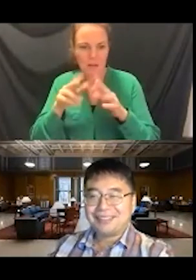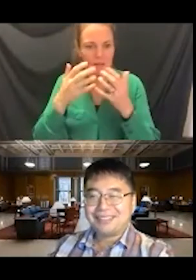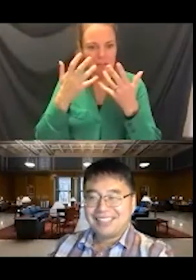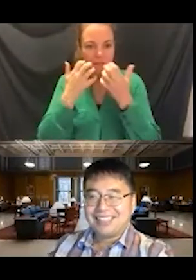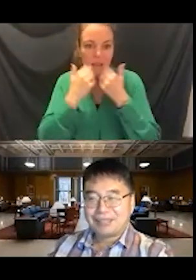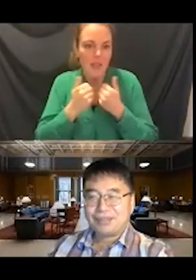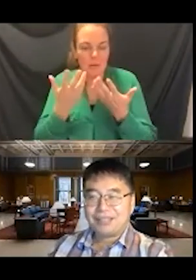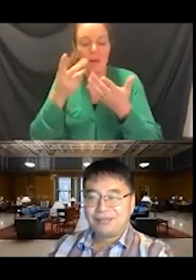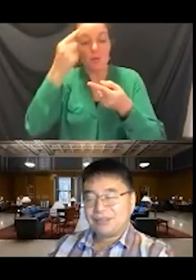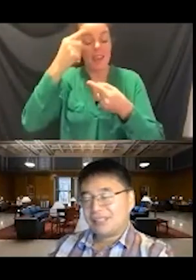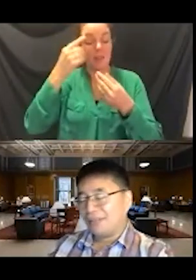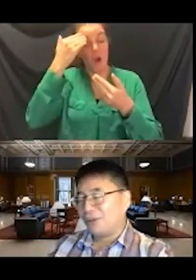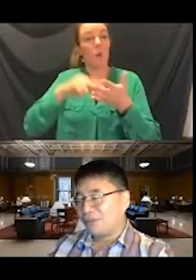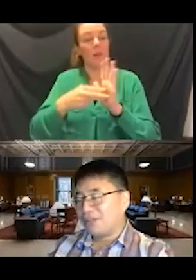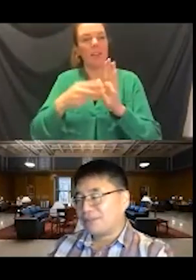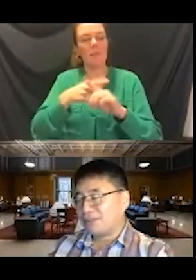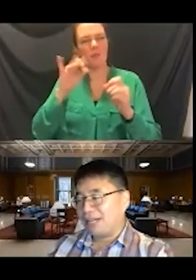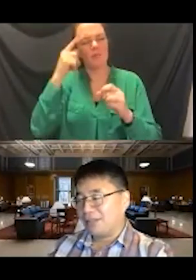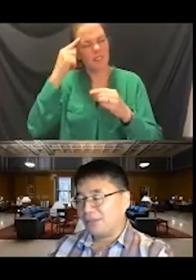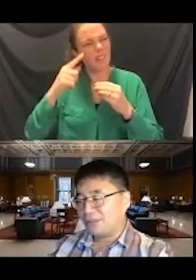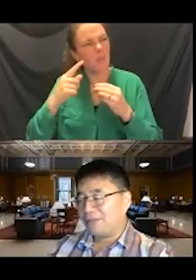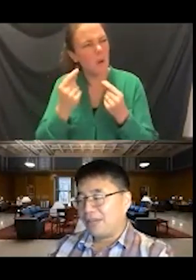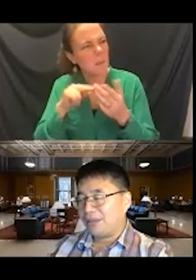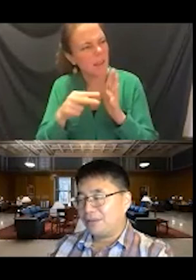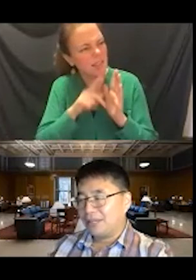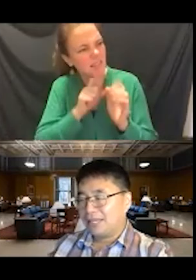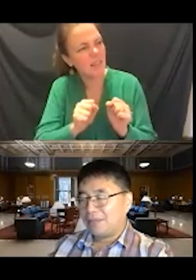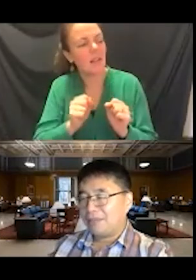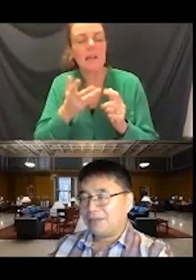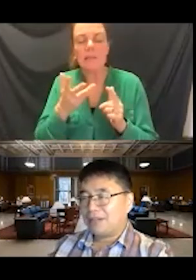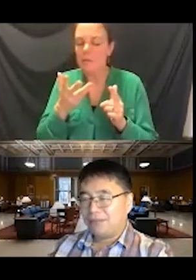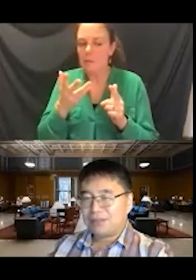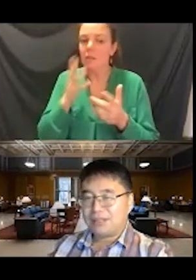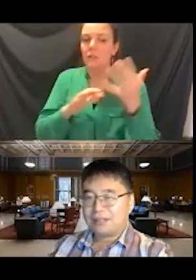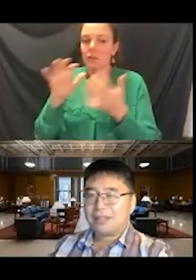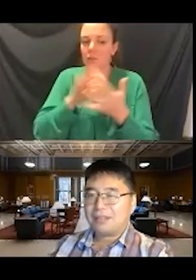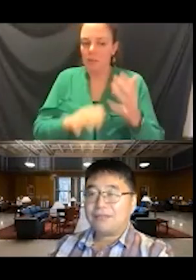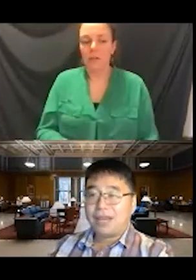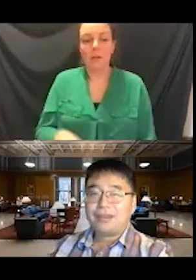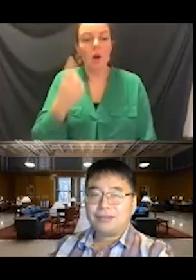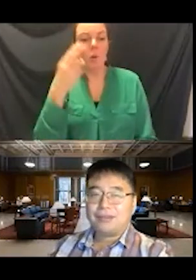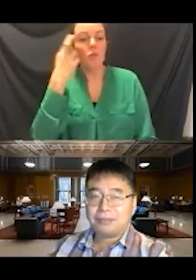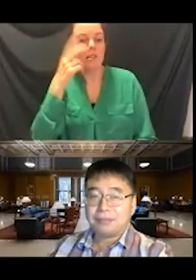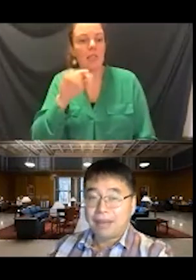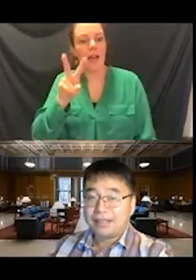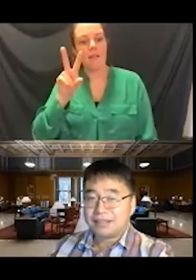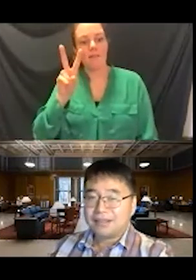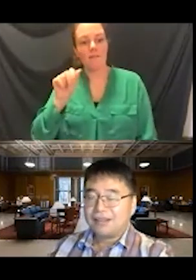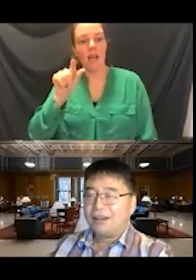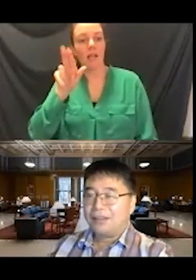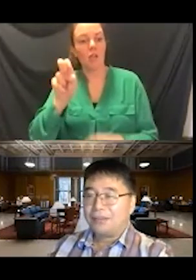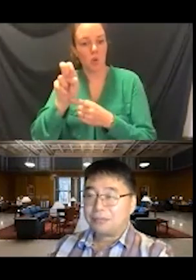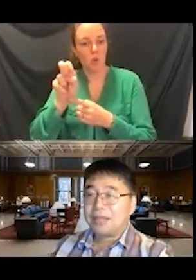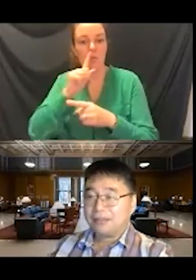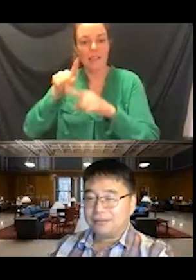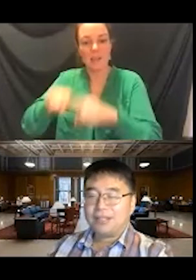about it, it gets really confusing. And one of the reasons why the term value can be very confusing is because the value depends